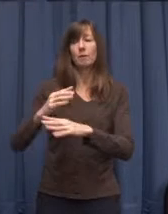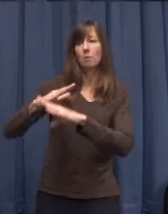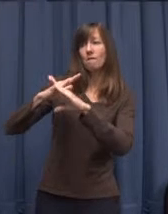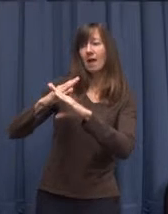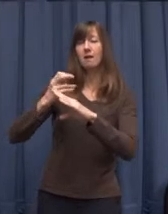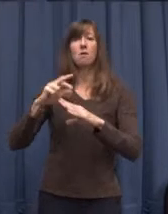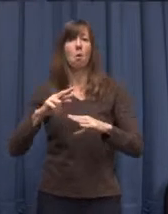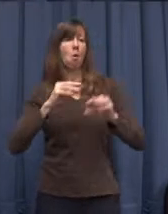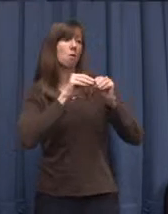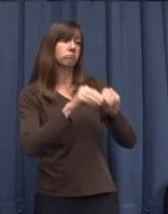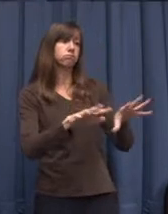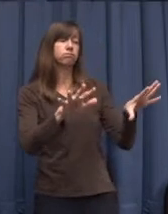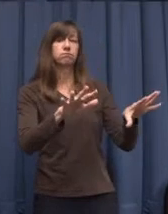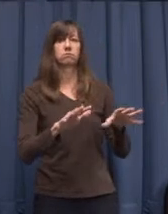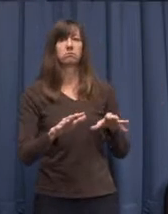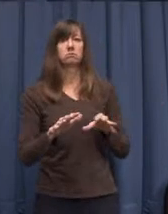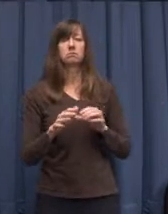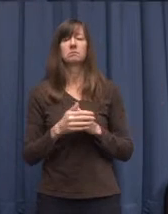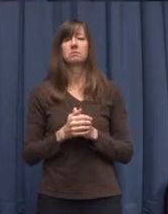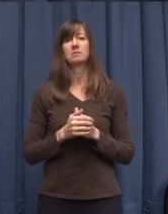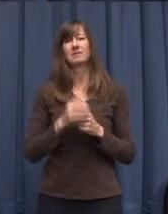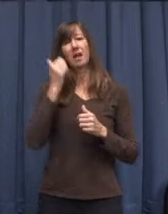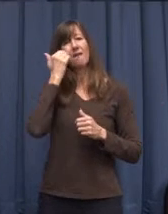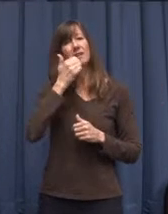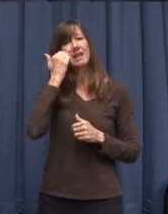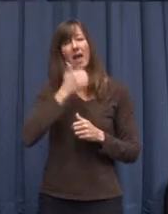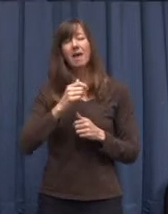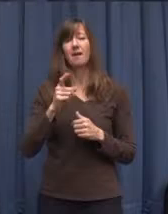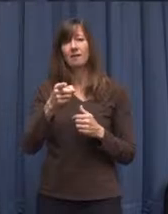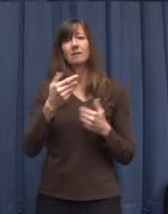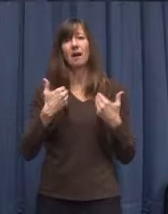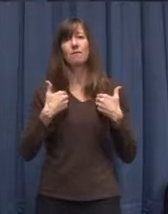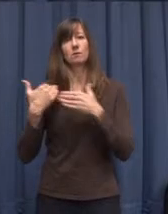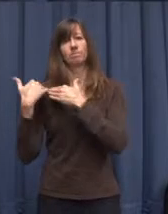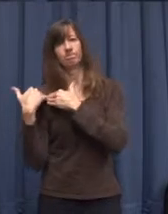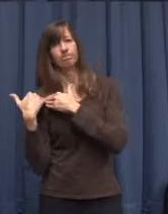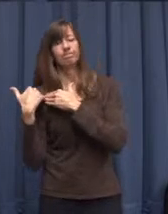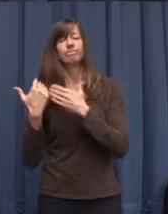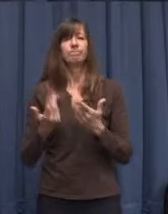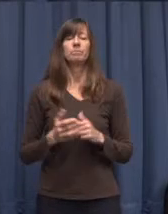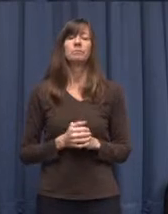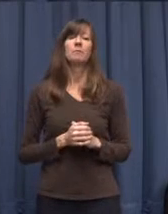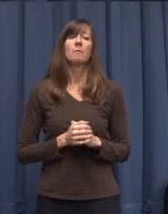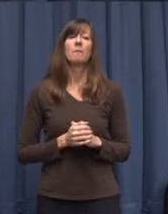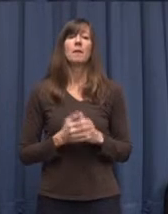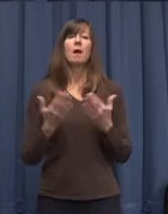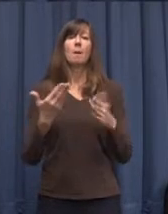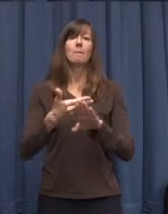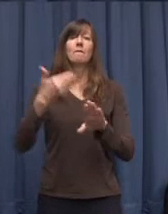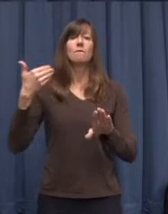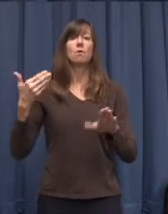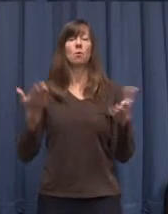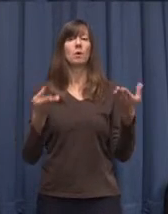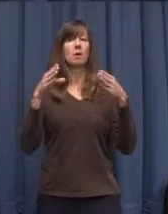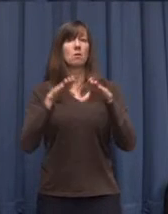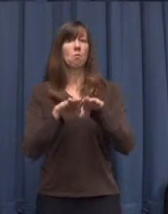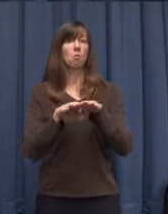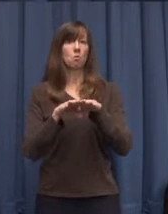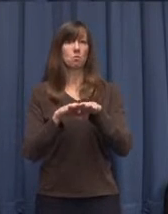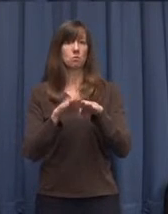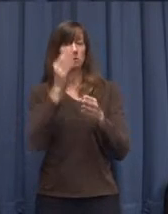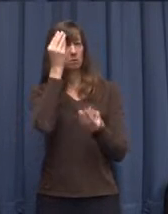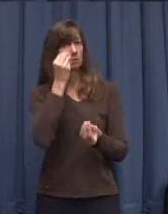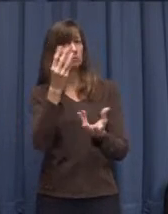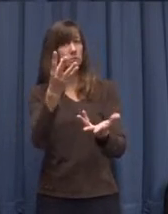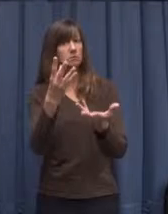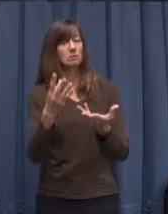here. The other things that we are continuing to do before we wrap up, I had a call this morning with our